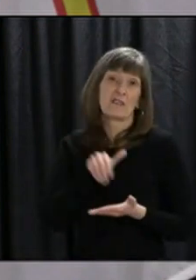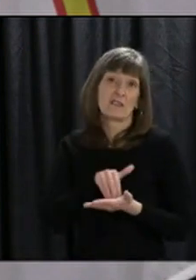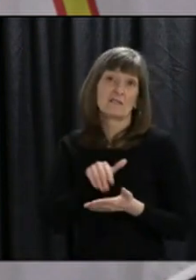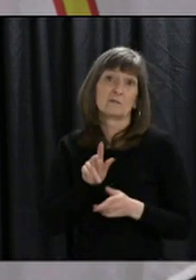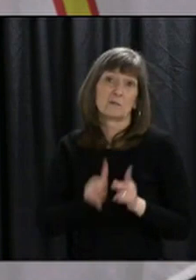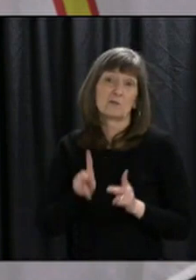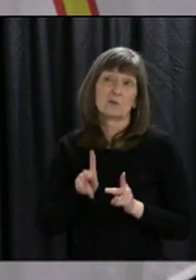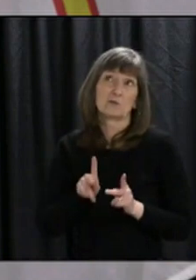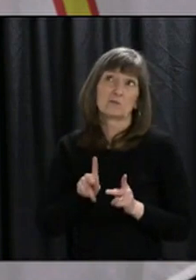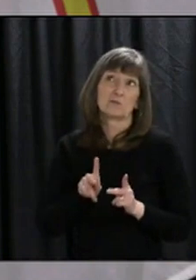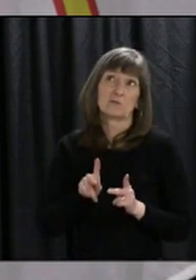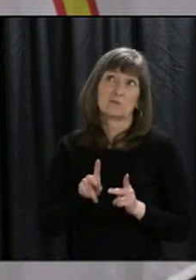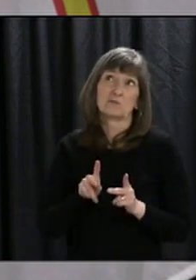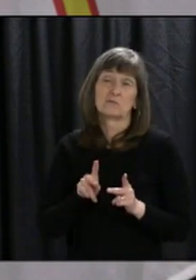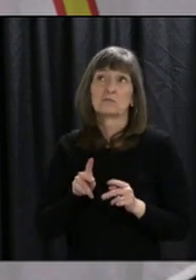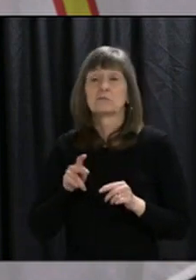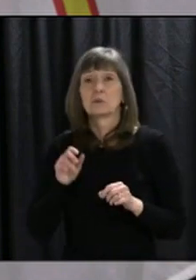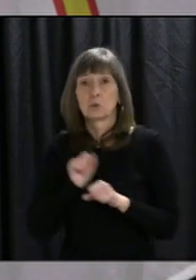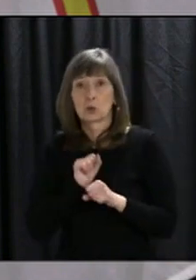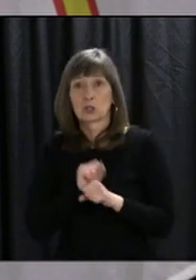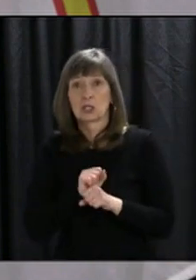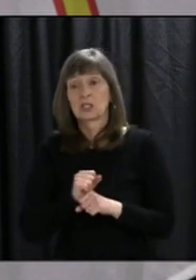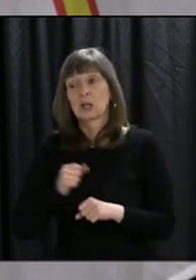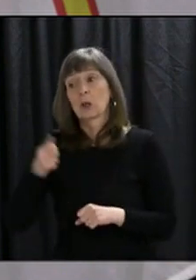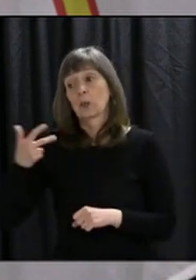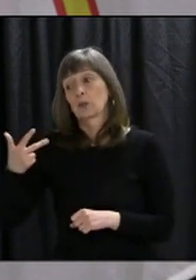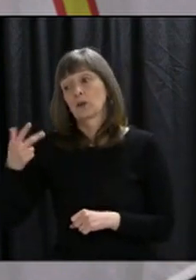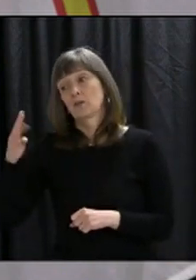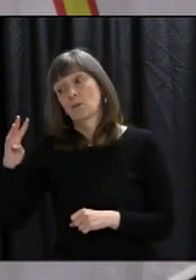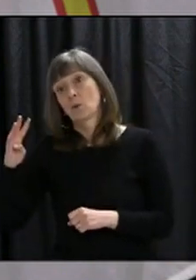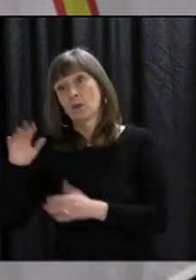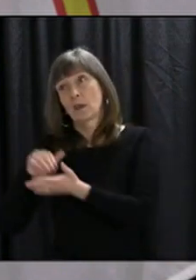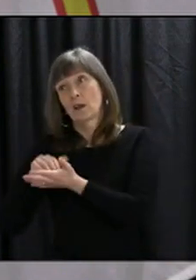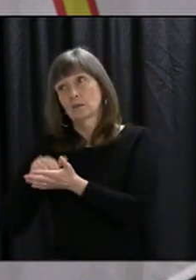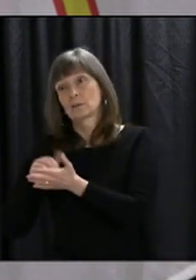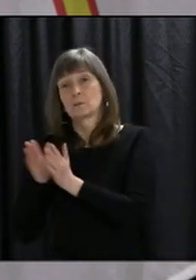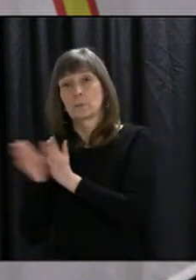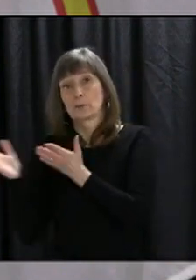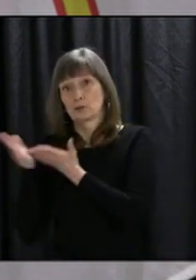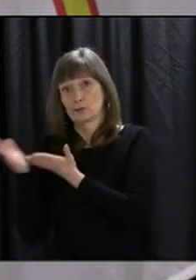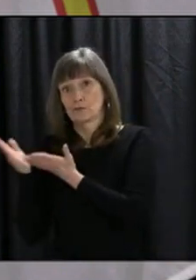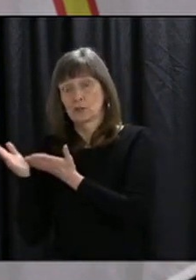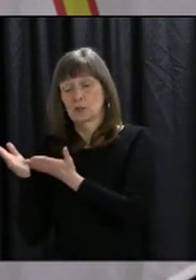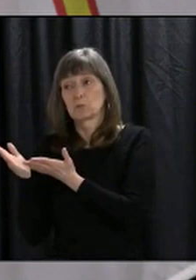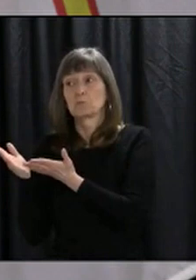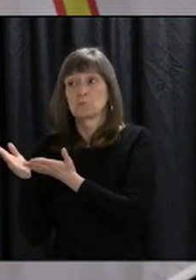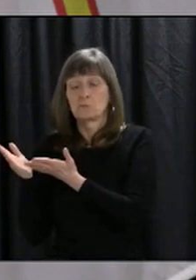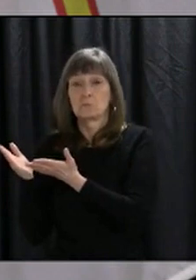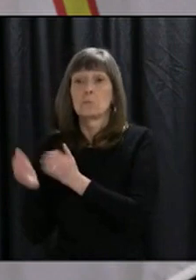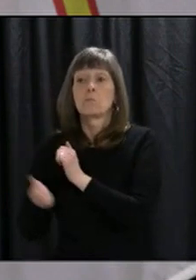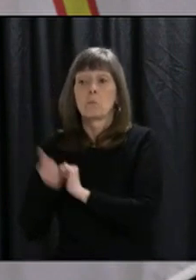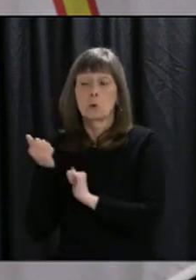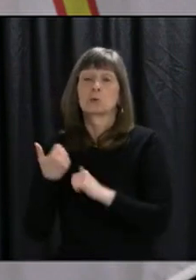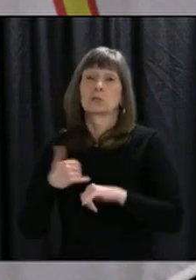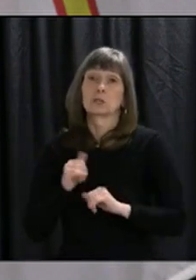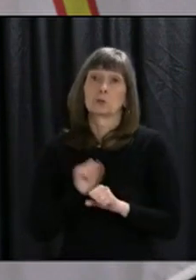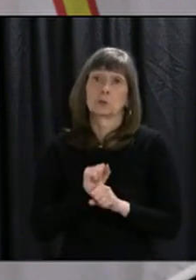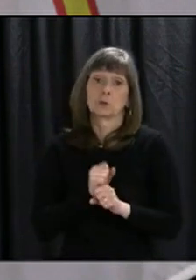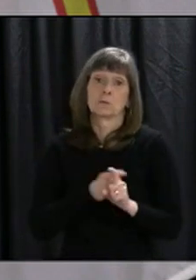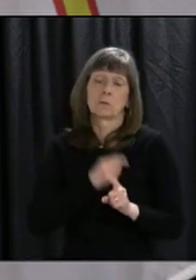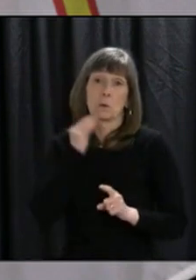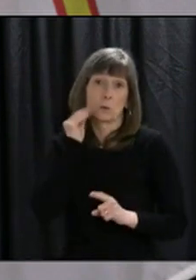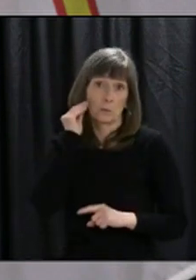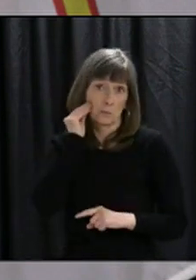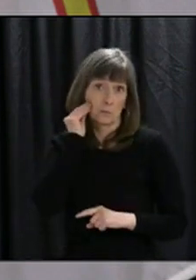There's about 3,000-4,000 of them directly from the public sector workforce. So we still have quite a few people that are working from home, and so they're working